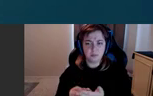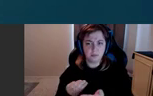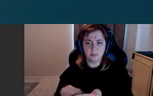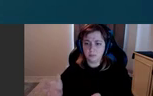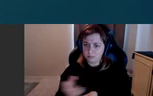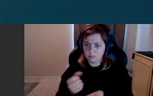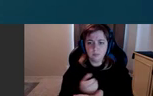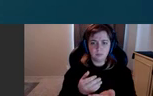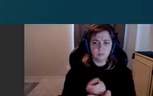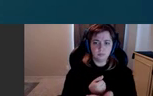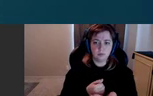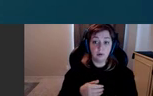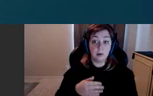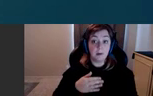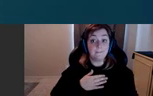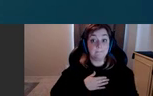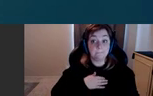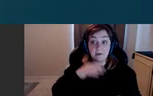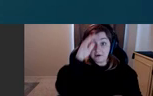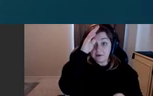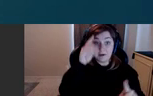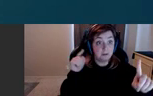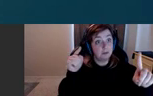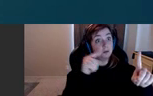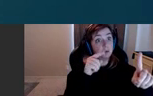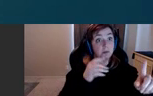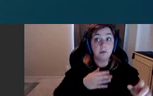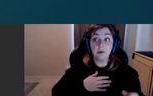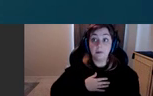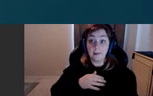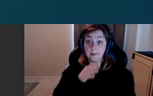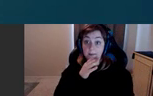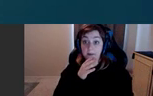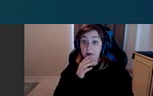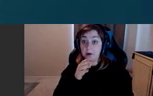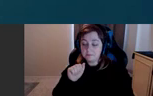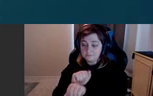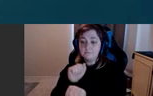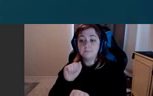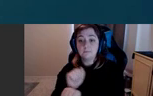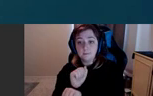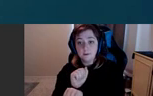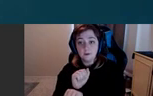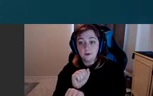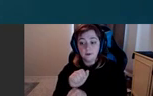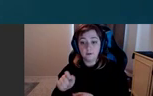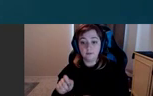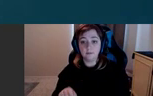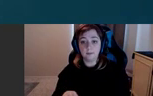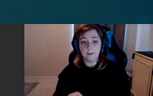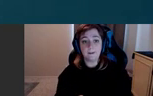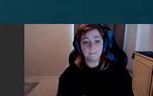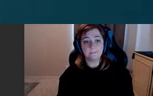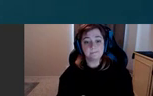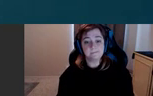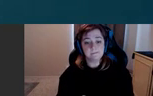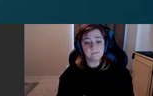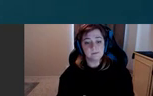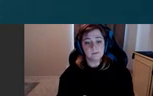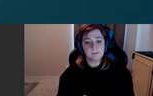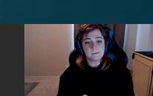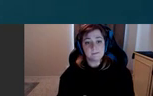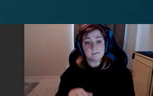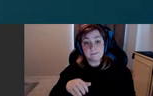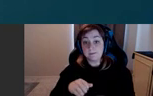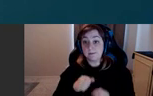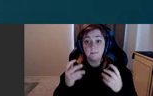dreams, and my mom got to follow her dreams by being a successful accountant for the top airlines in Afghanistan. A lot of